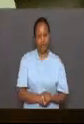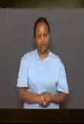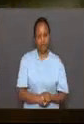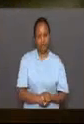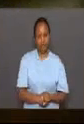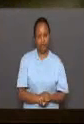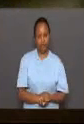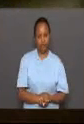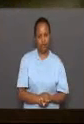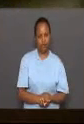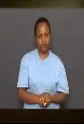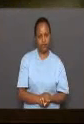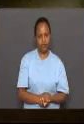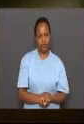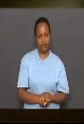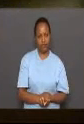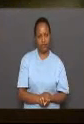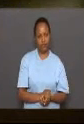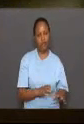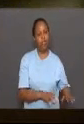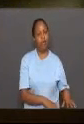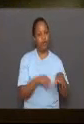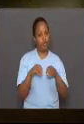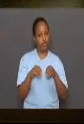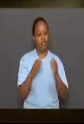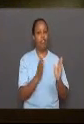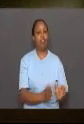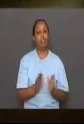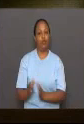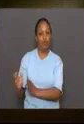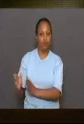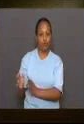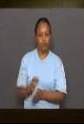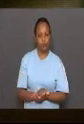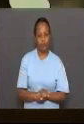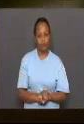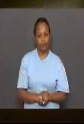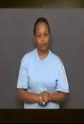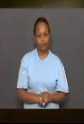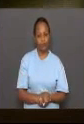Students, let's get ready.